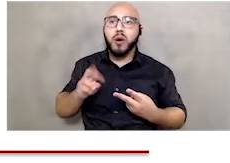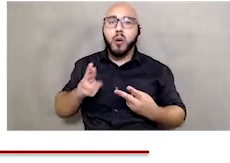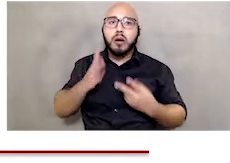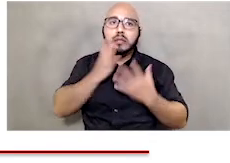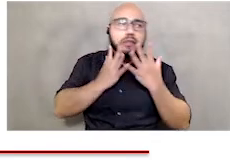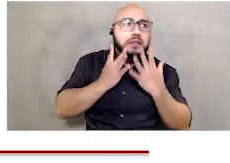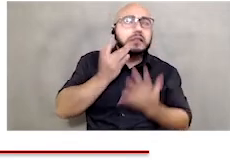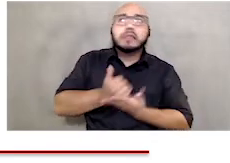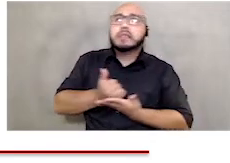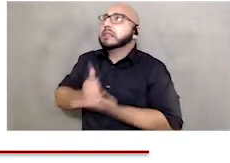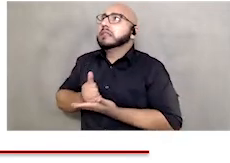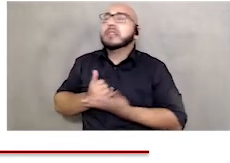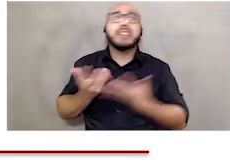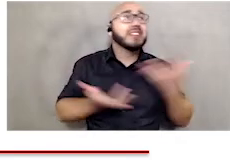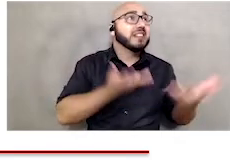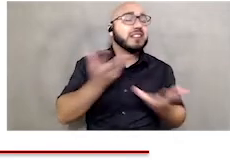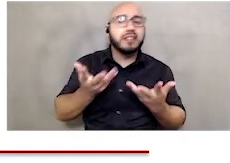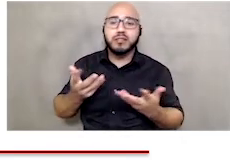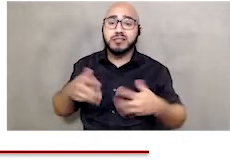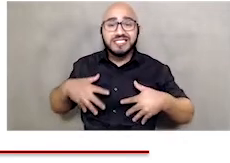or anxiety and depression.